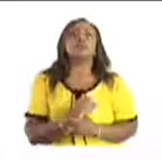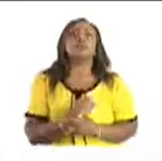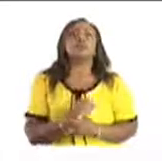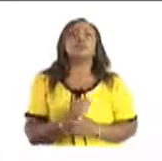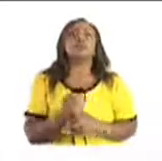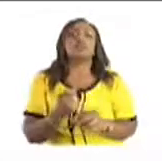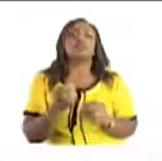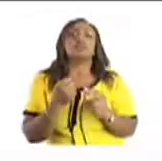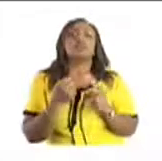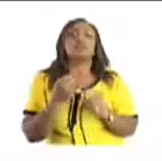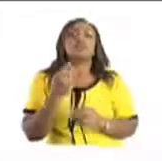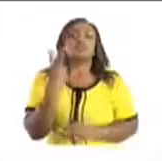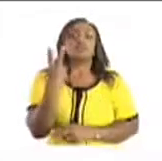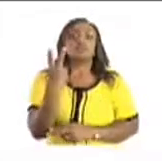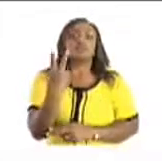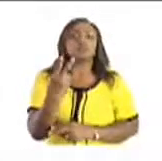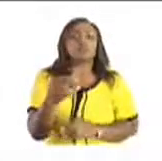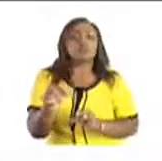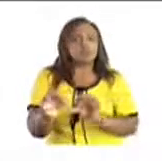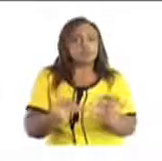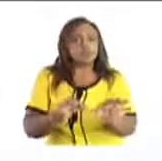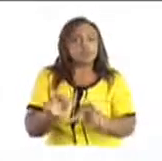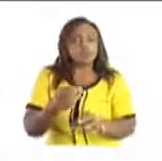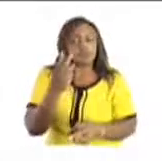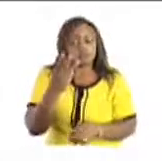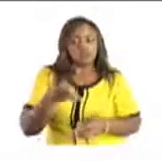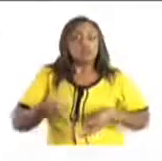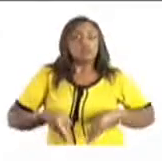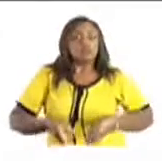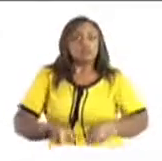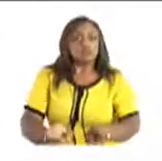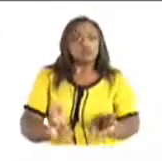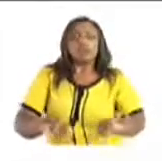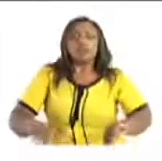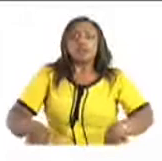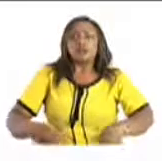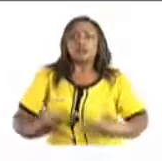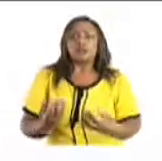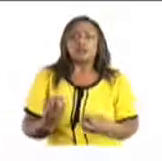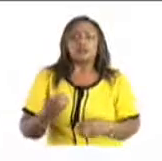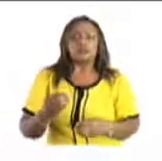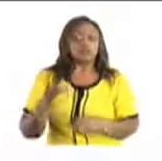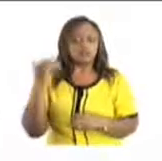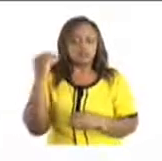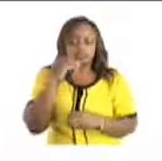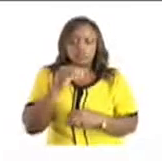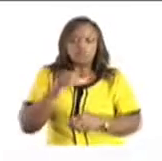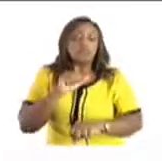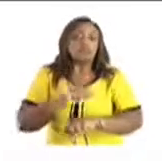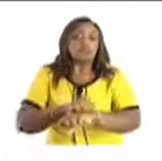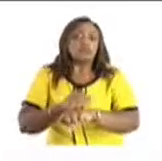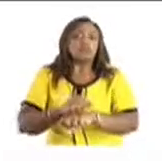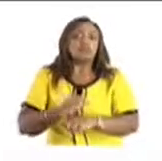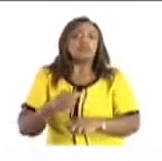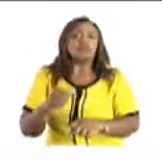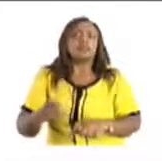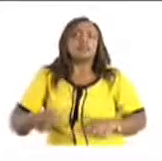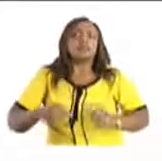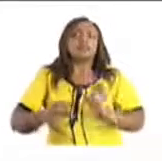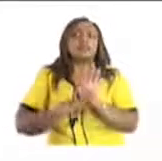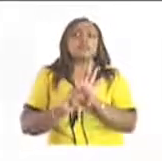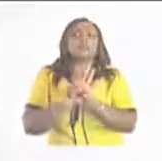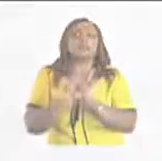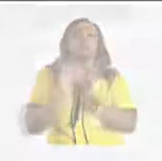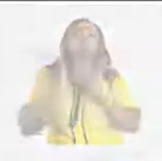Number 2, you explain 2 ways how healthy eating habits can improve a person's